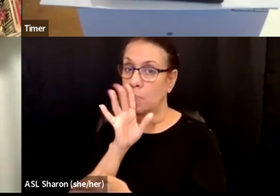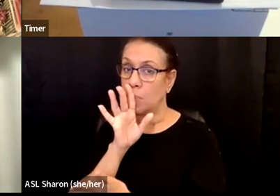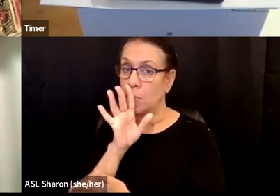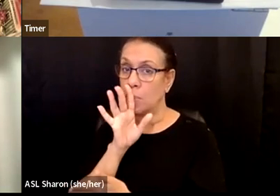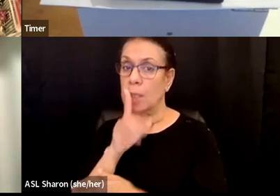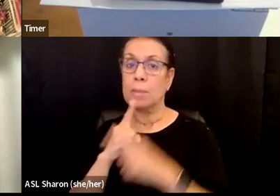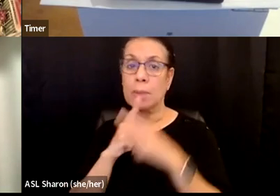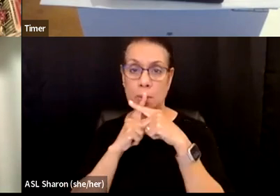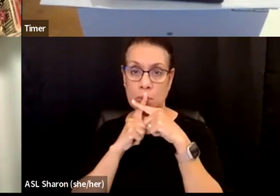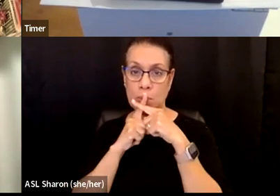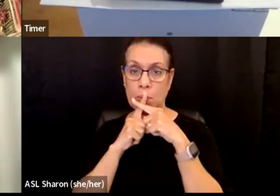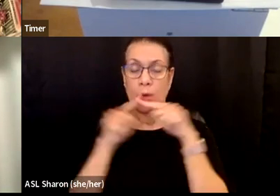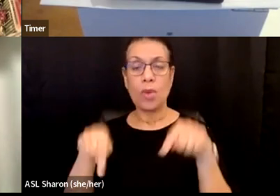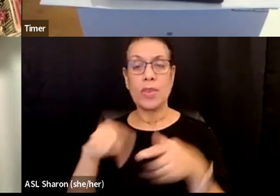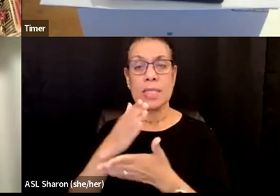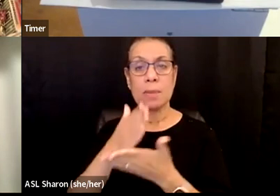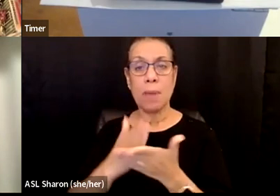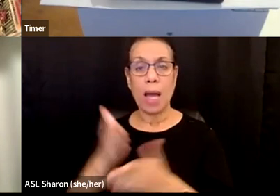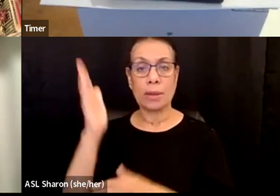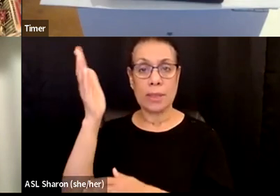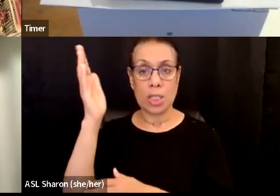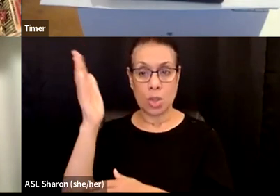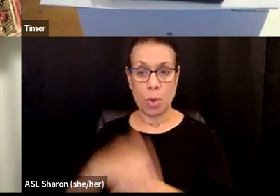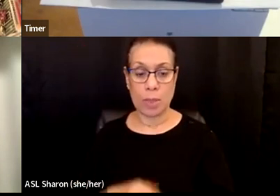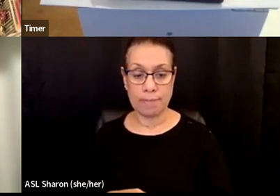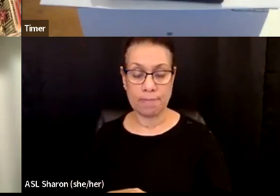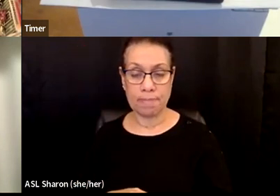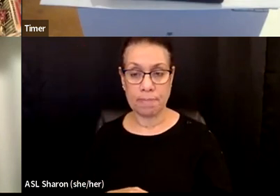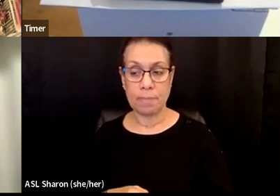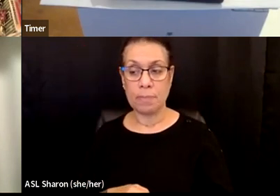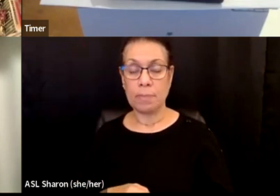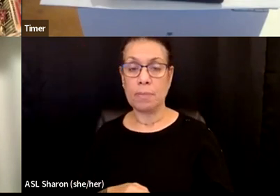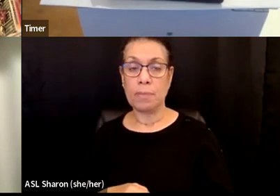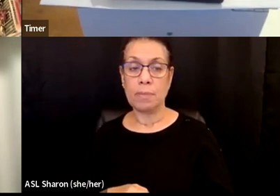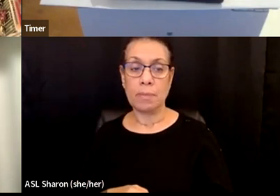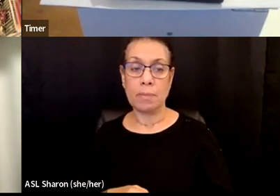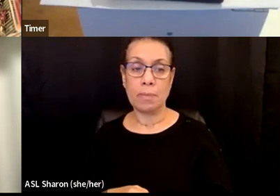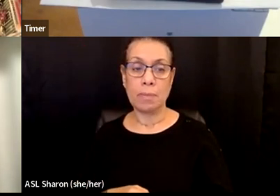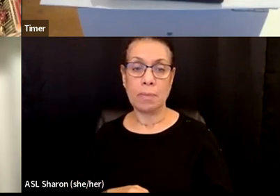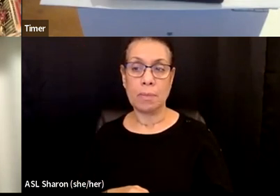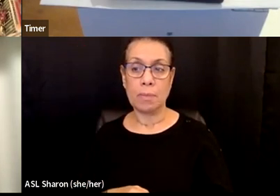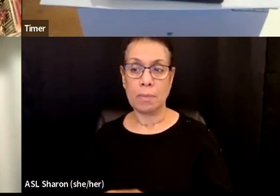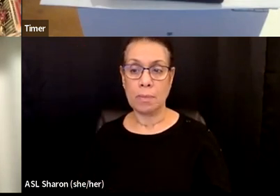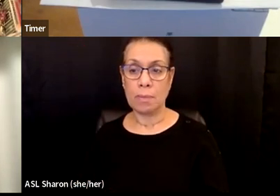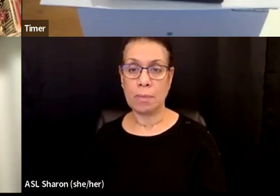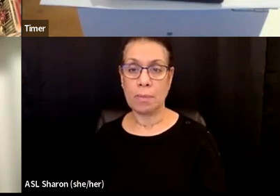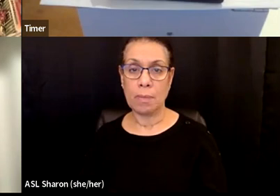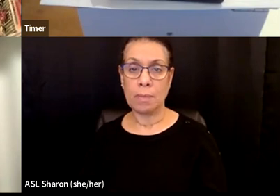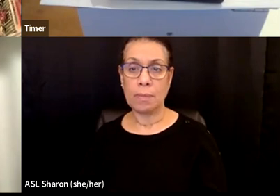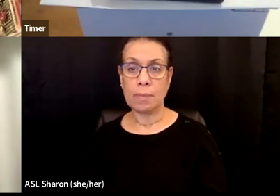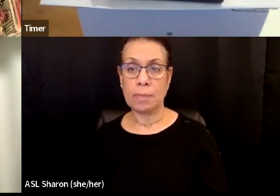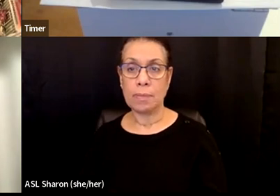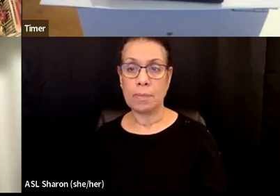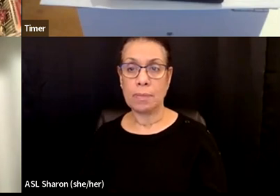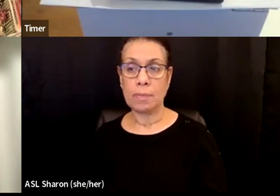yourself for this part of the testimony school committee member ms will